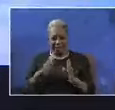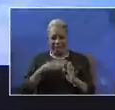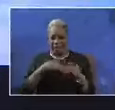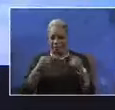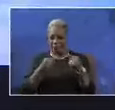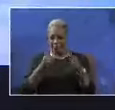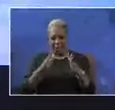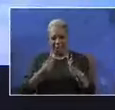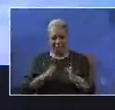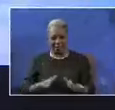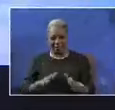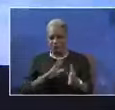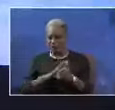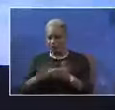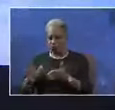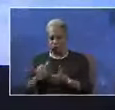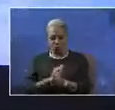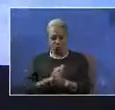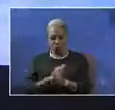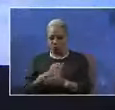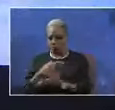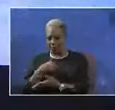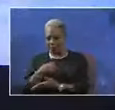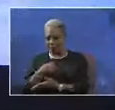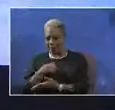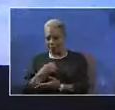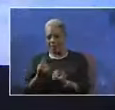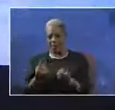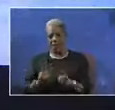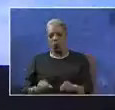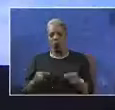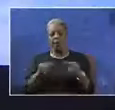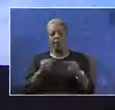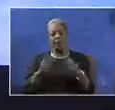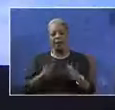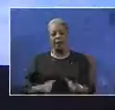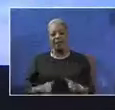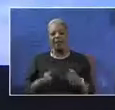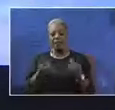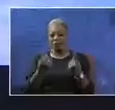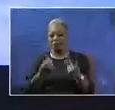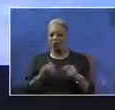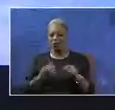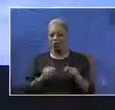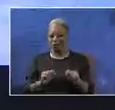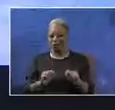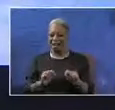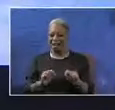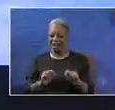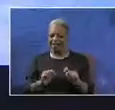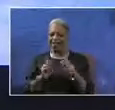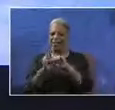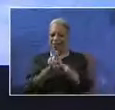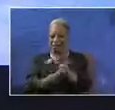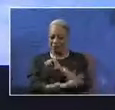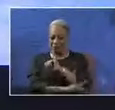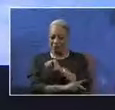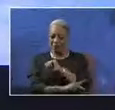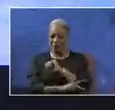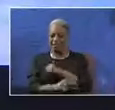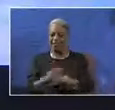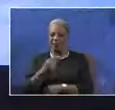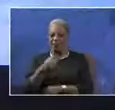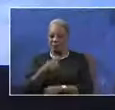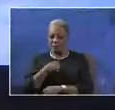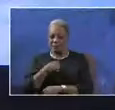pursue me, because when my enemies come to punish me, they are motivated. Listen carefully. This is a